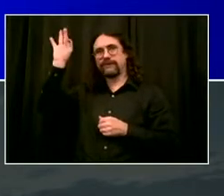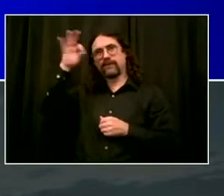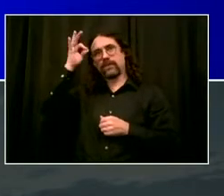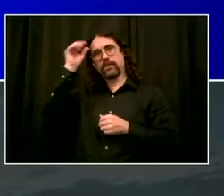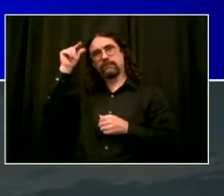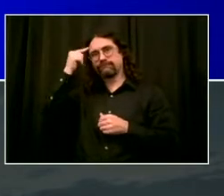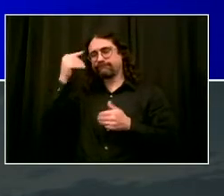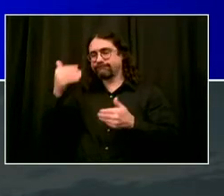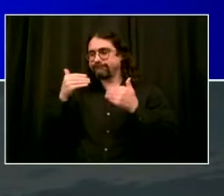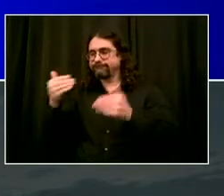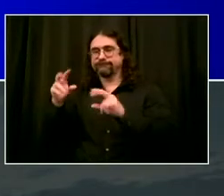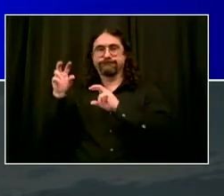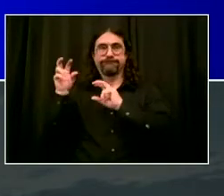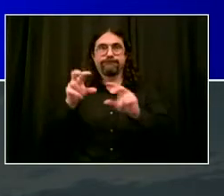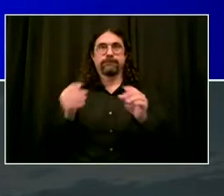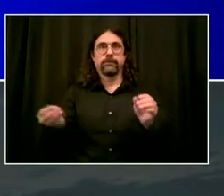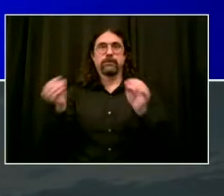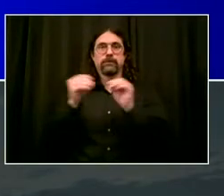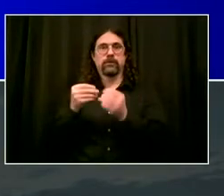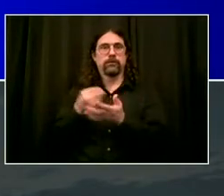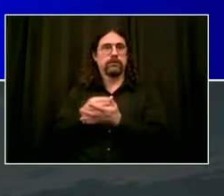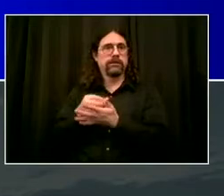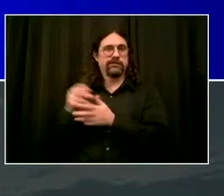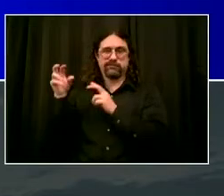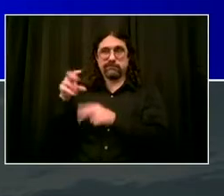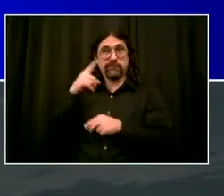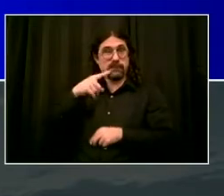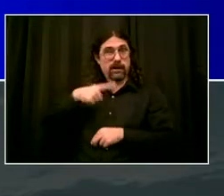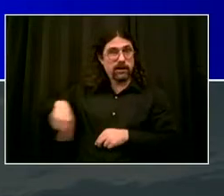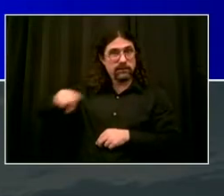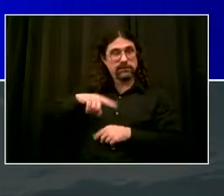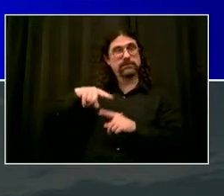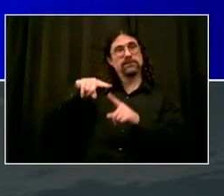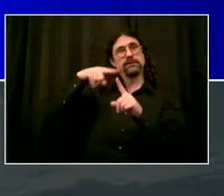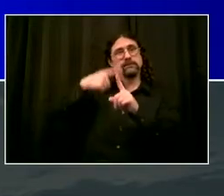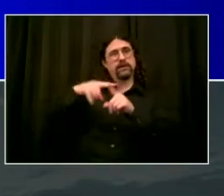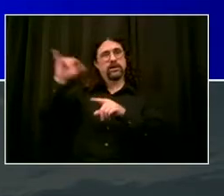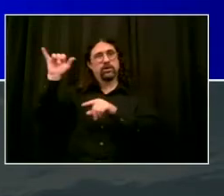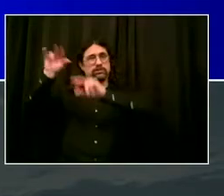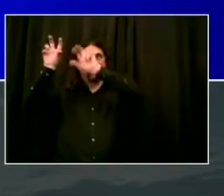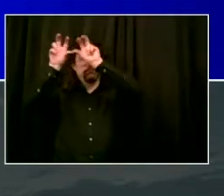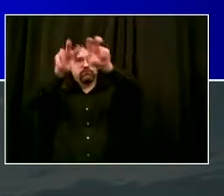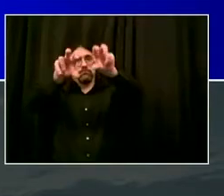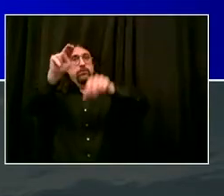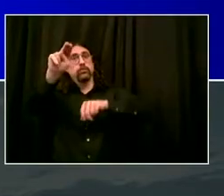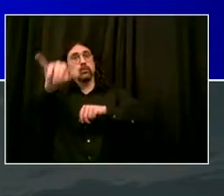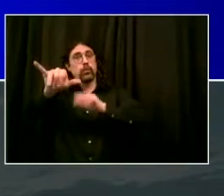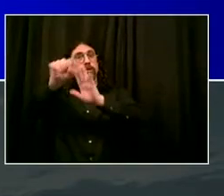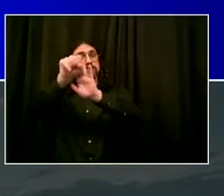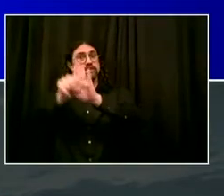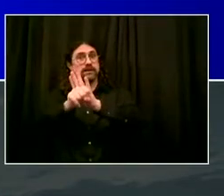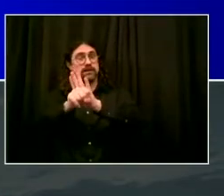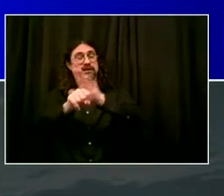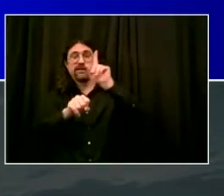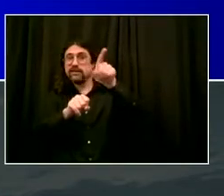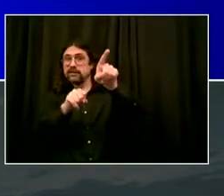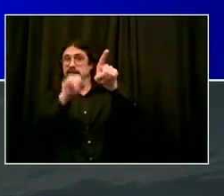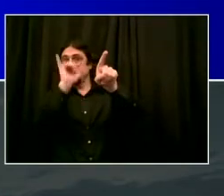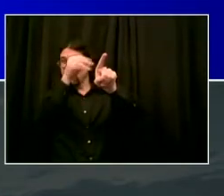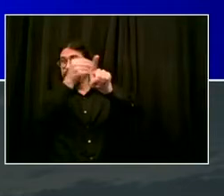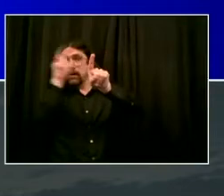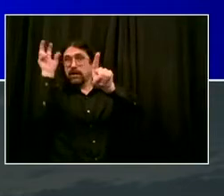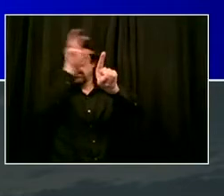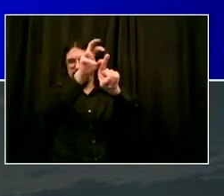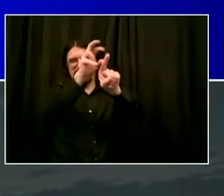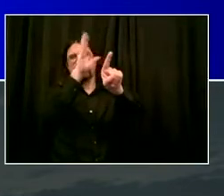ourselves going next fiscal year and we have to present a new budget in January that will be adopted in June for the new fiscal